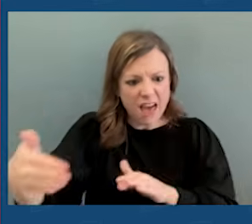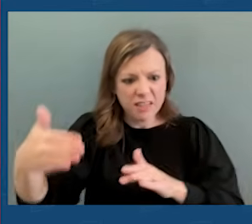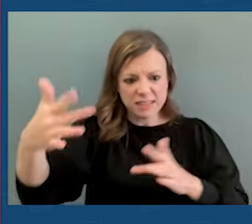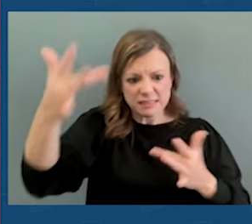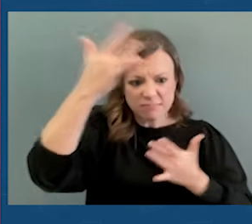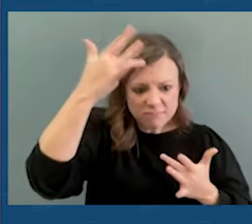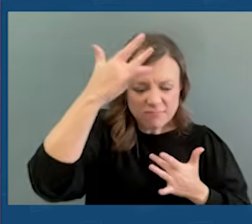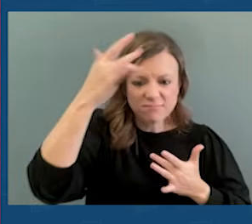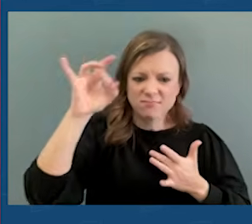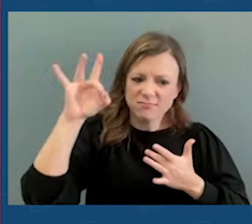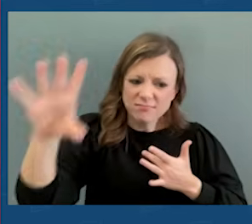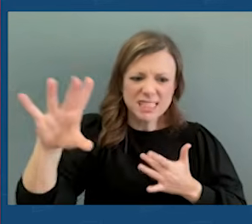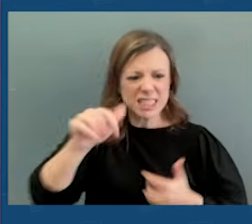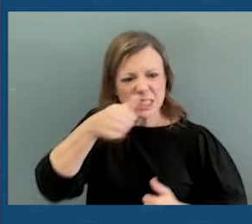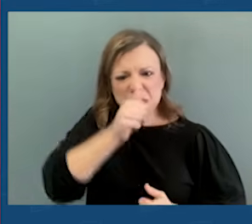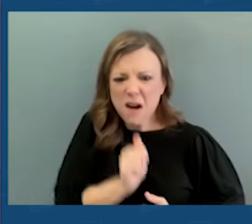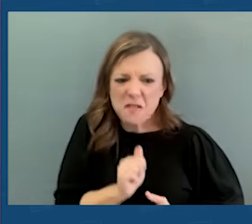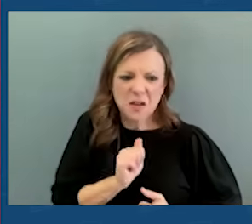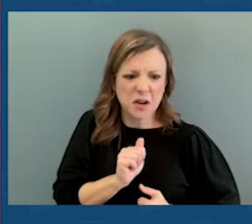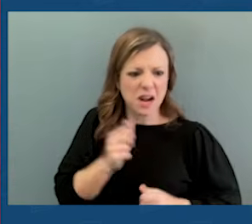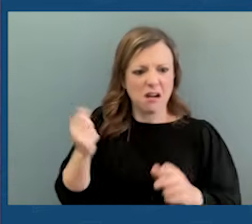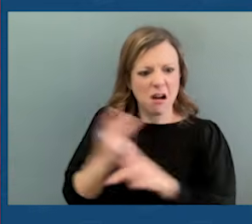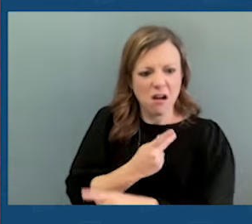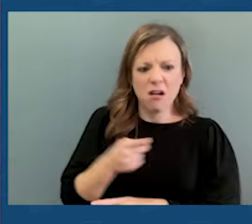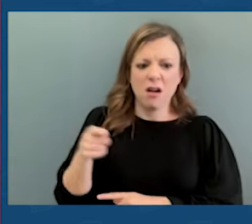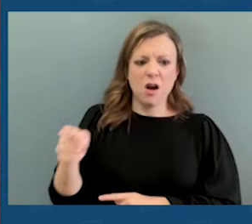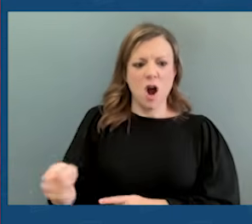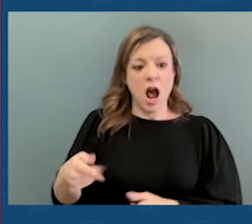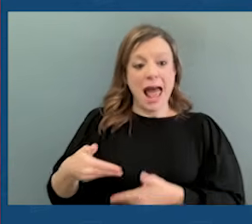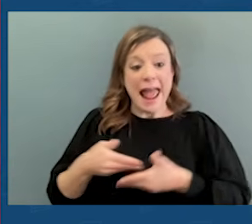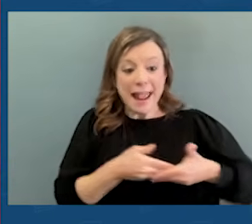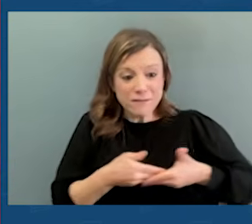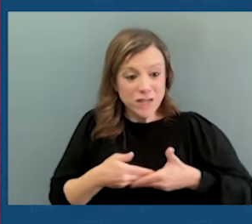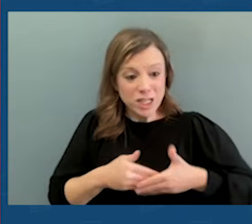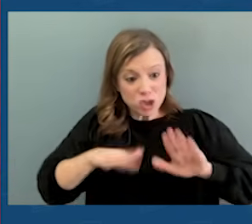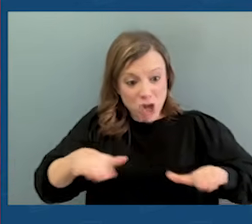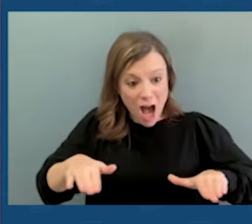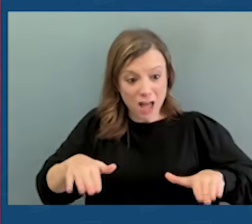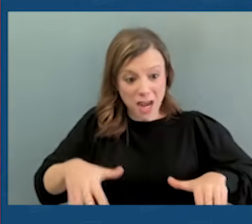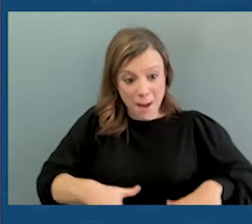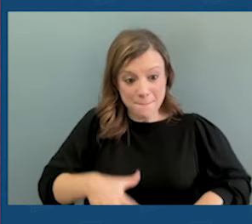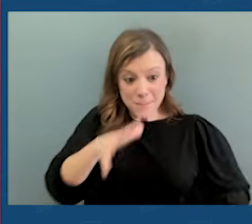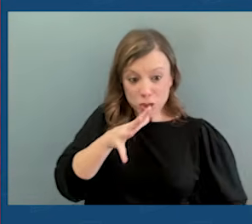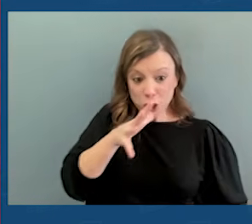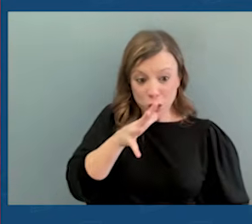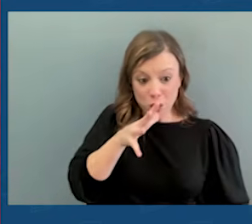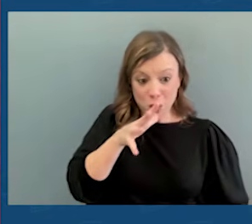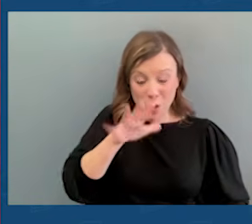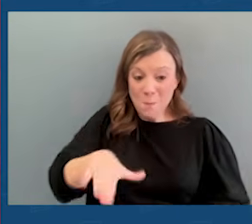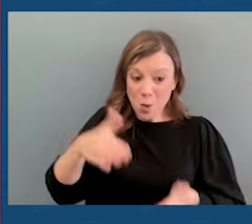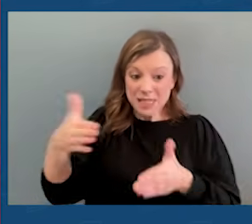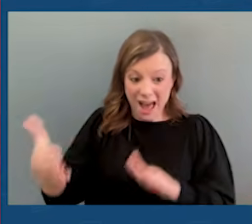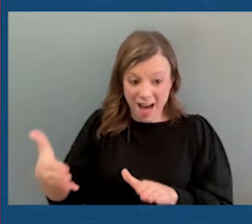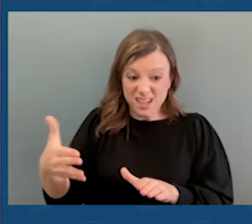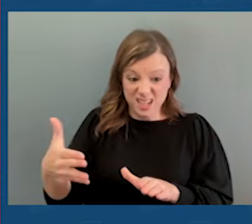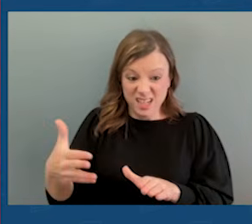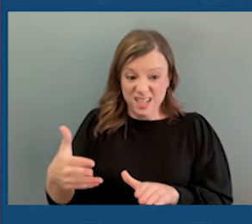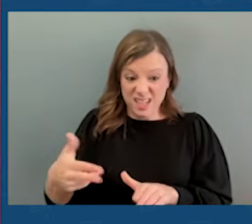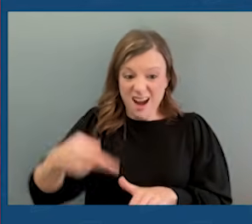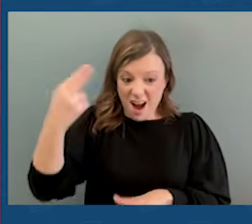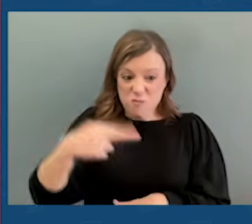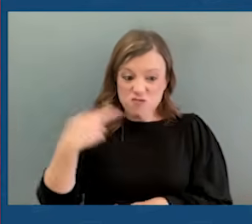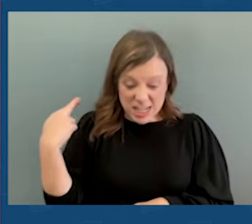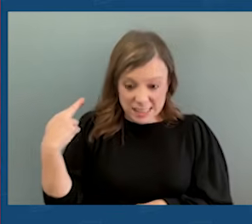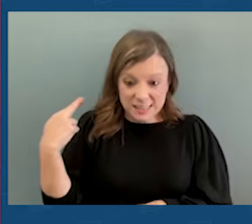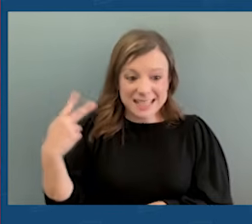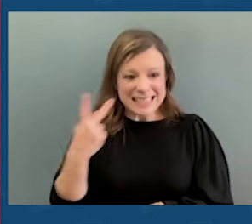suffering the highest rates of infant, child, and maternal mortality. They would see descendants of slaves still lagging